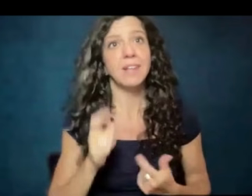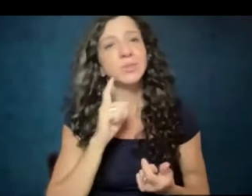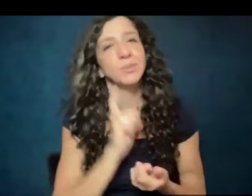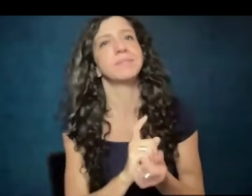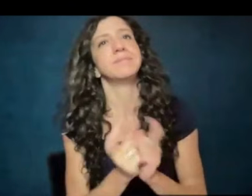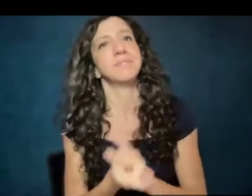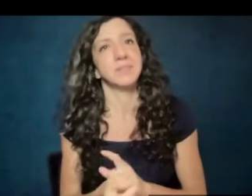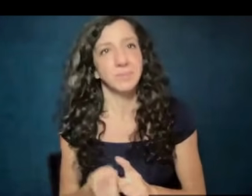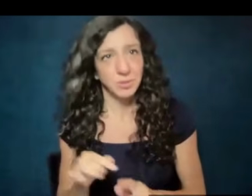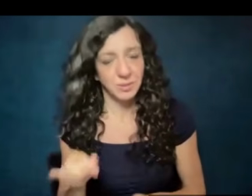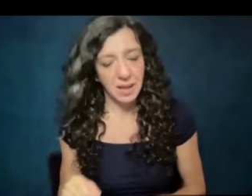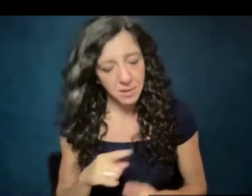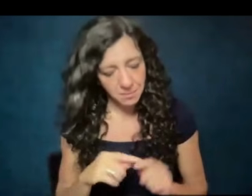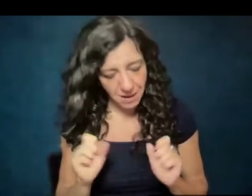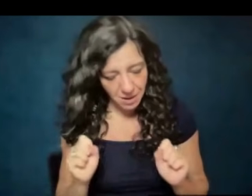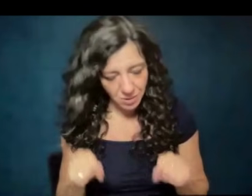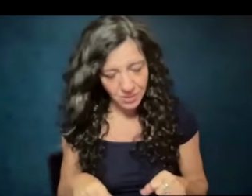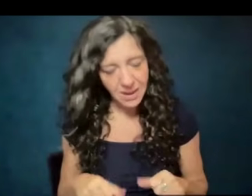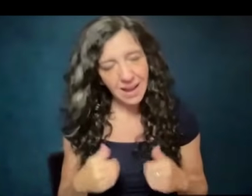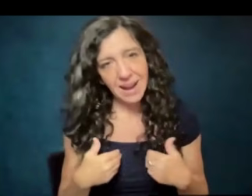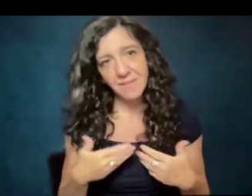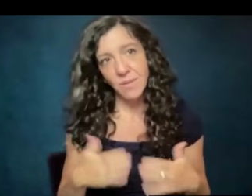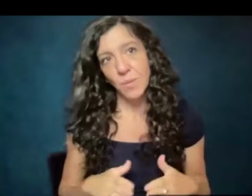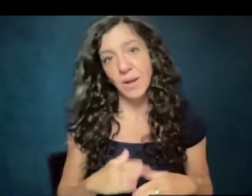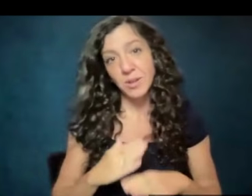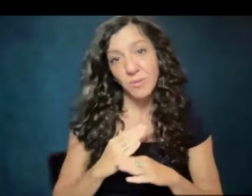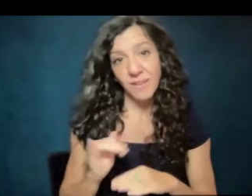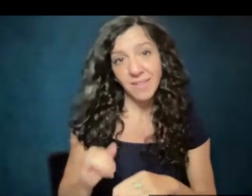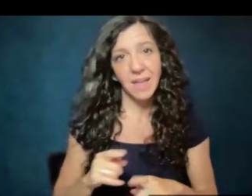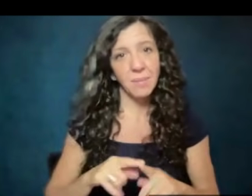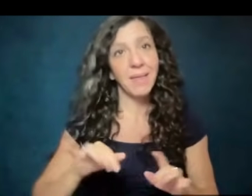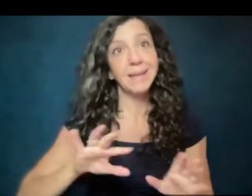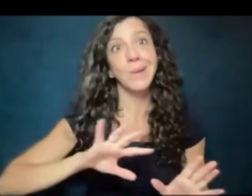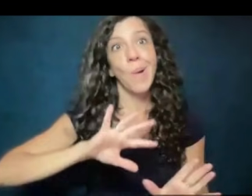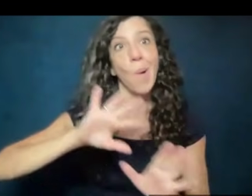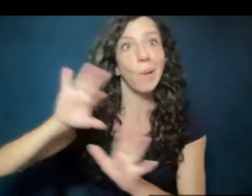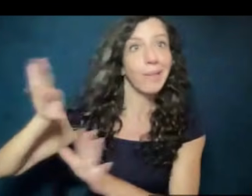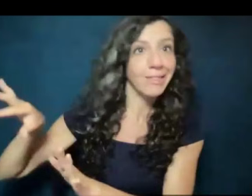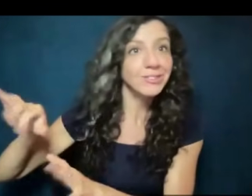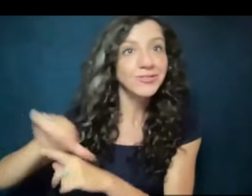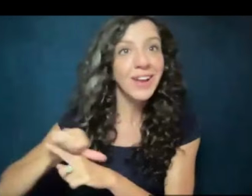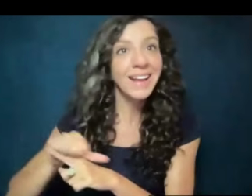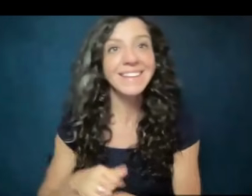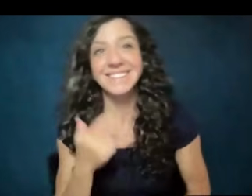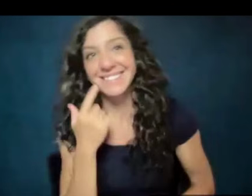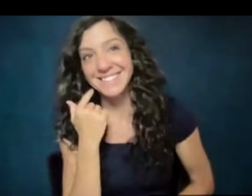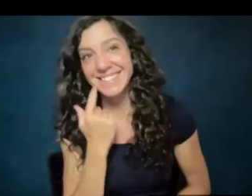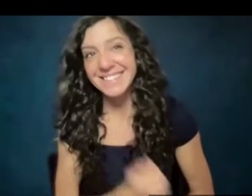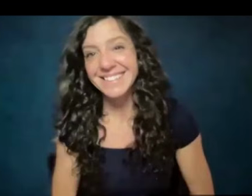a way for that not to happen, and that's a whole other training.